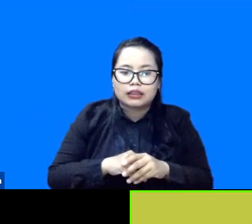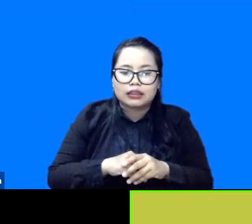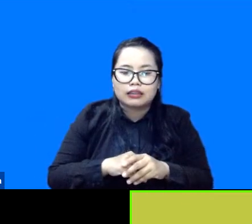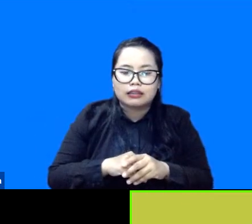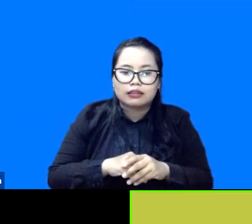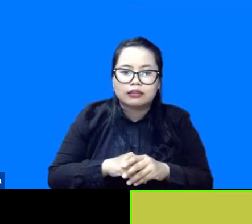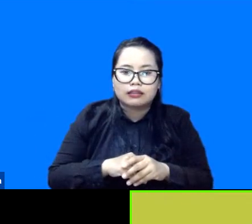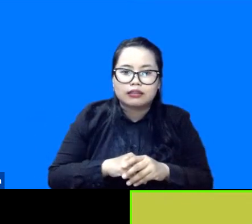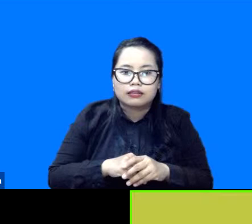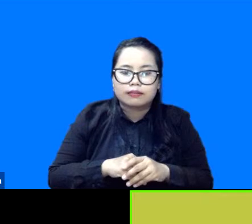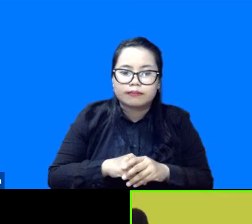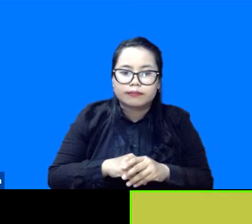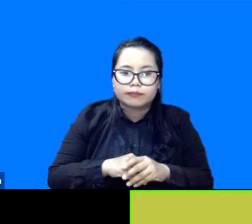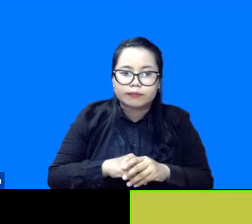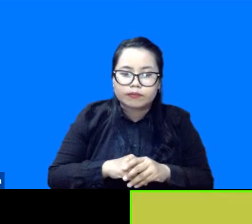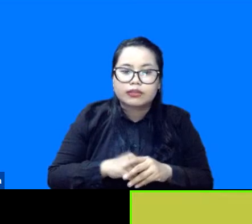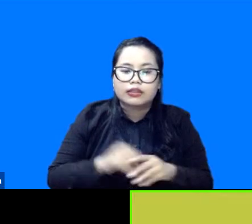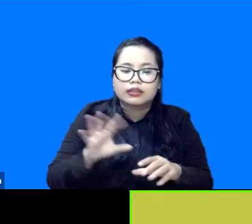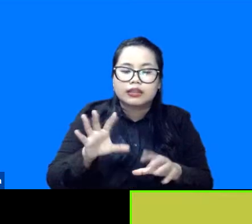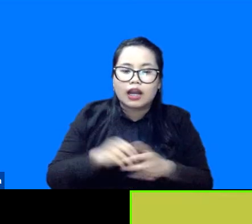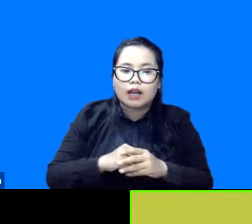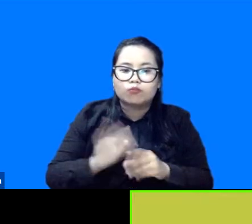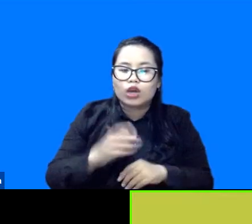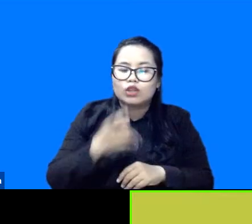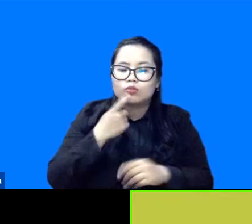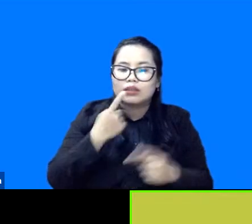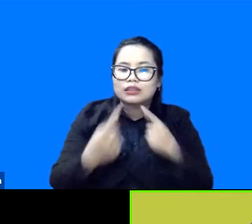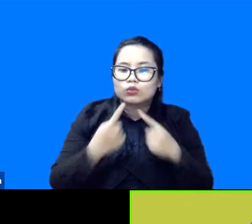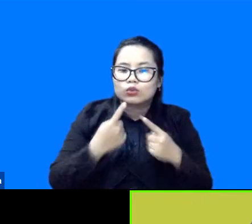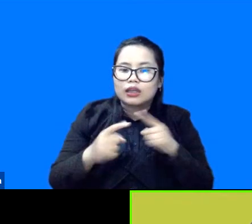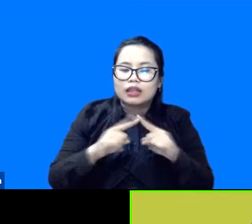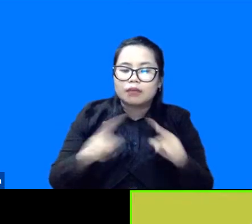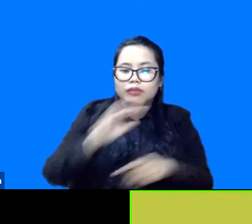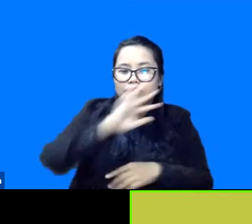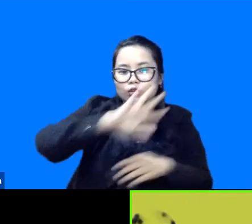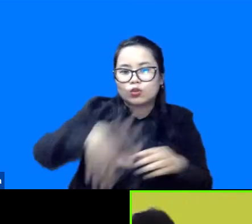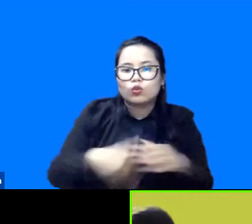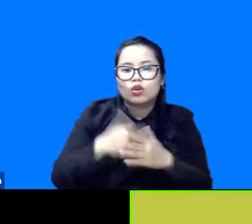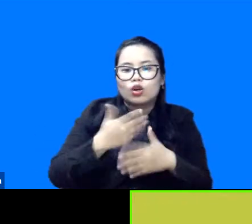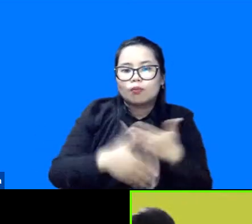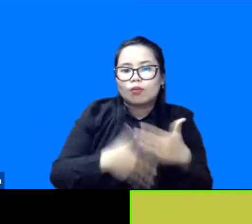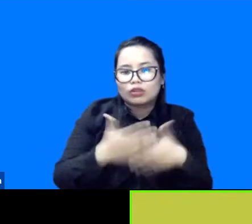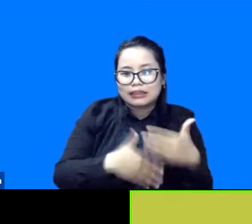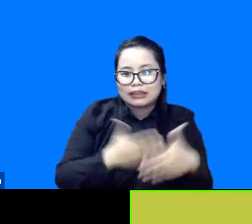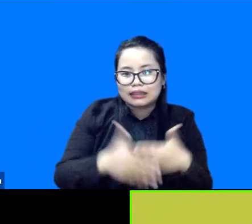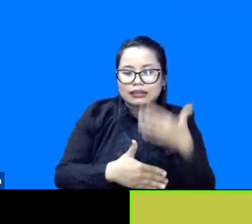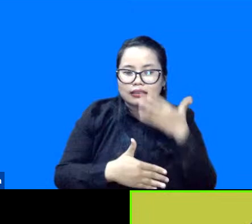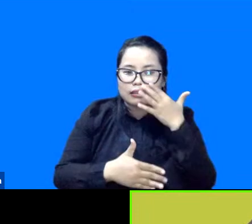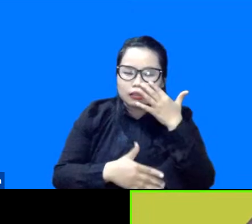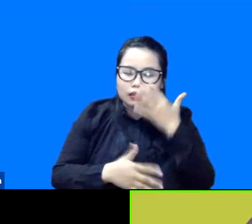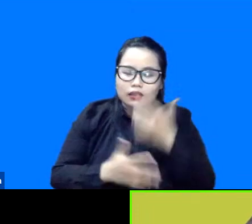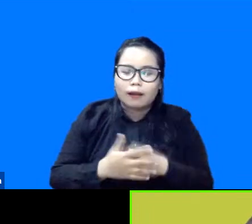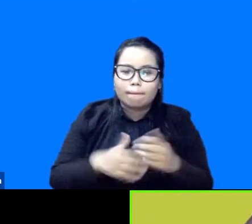in the whole decision making process of energy transition.